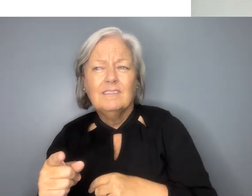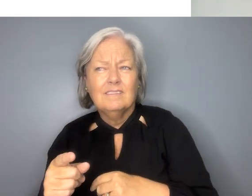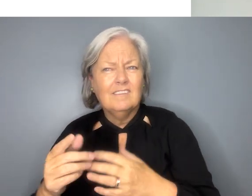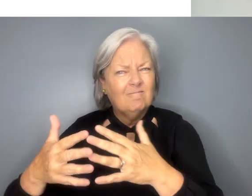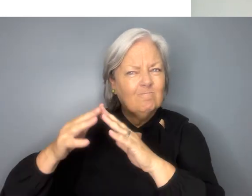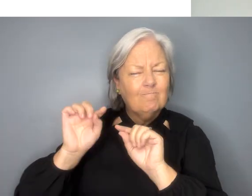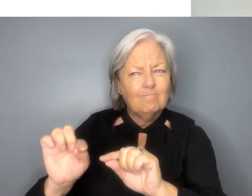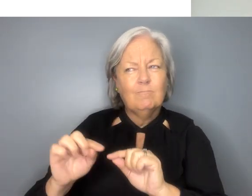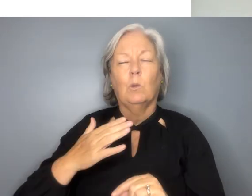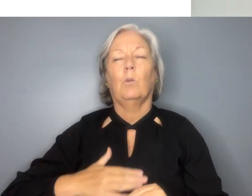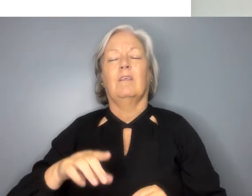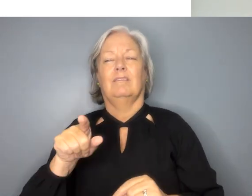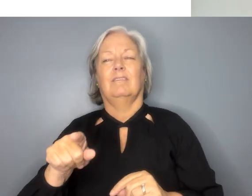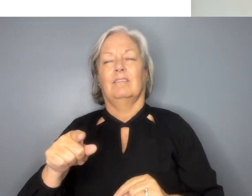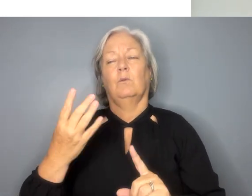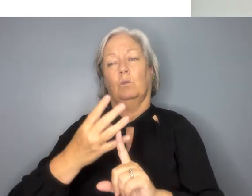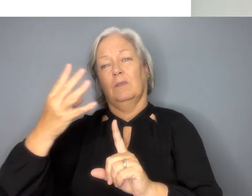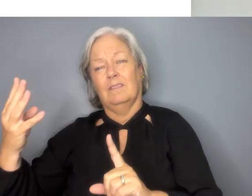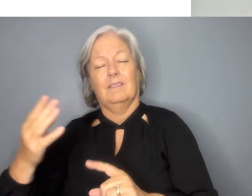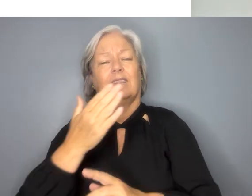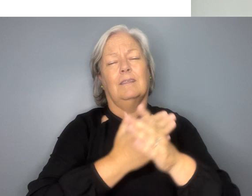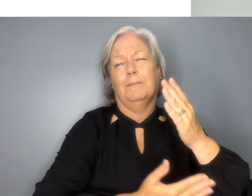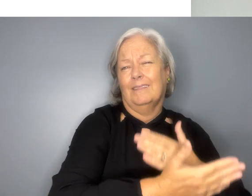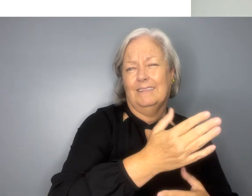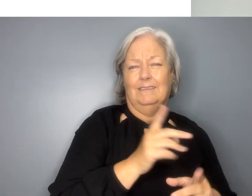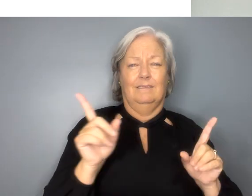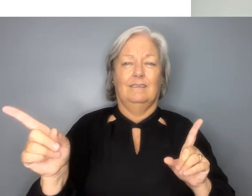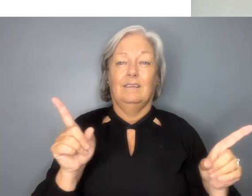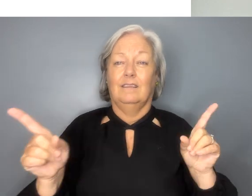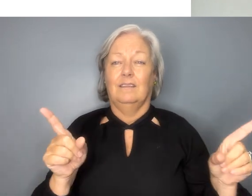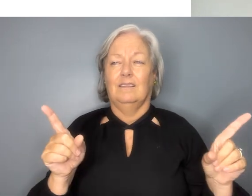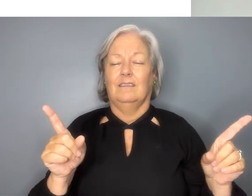inherently keep queerness and disability as